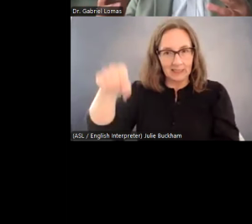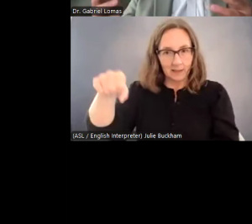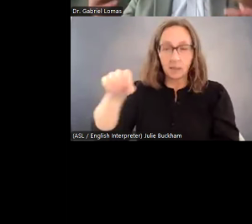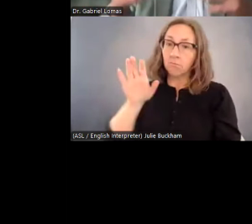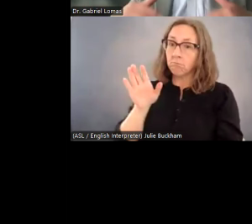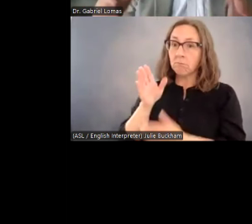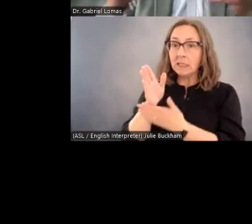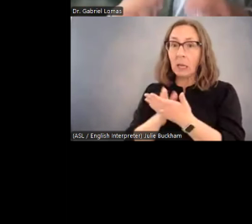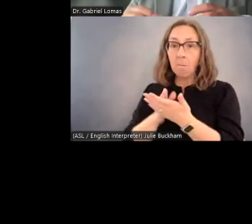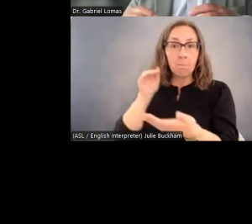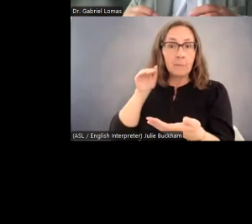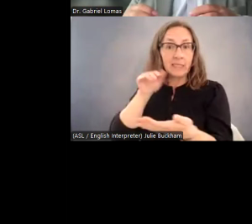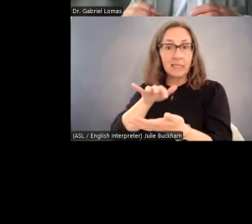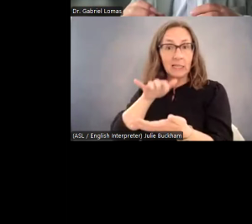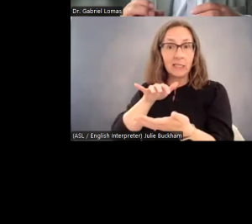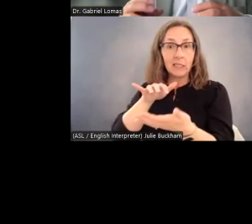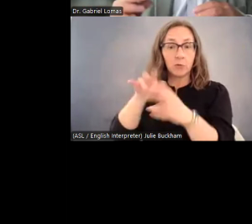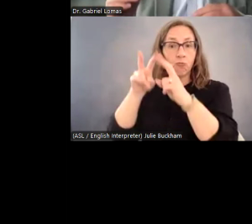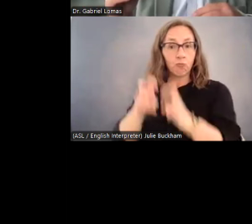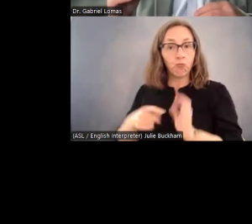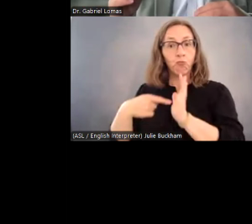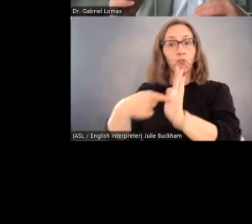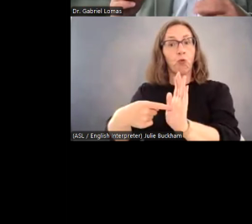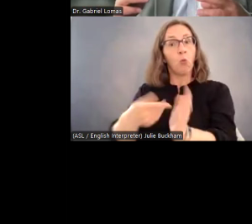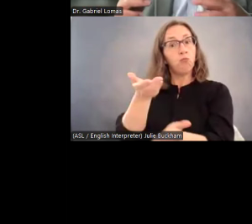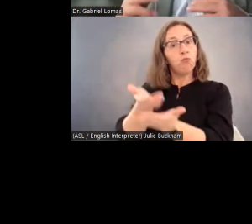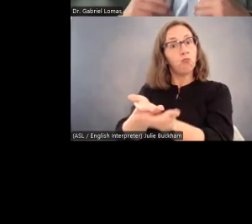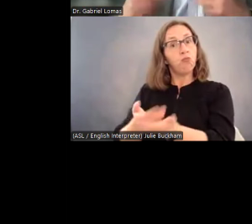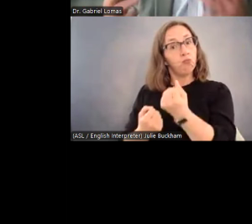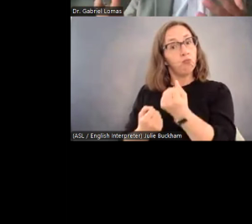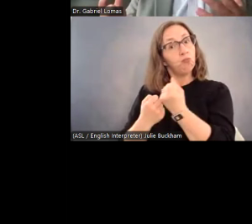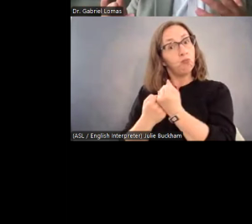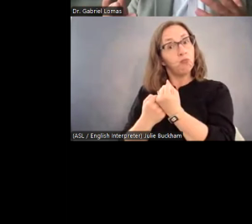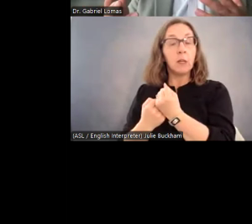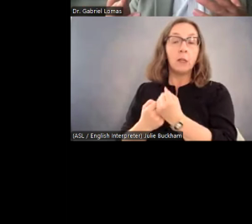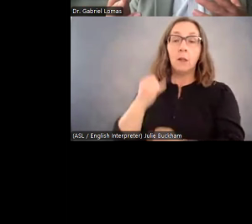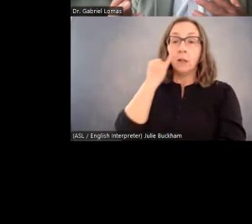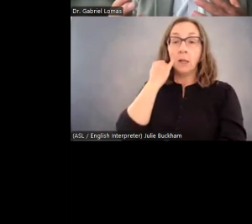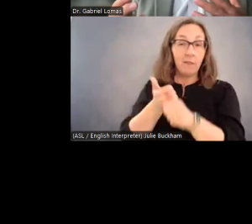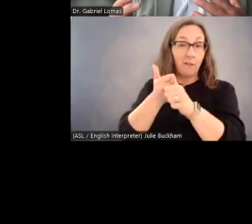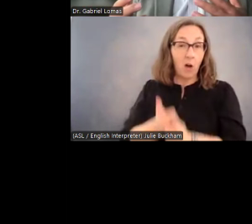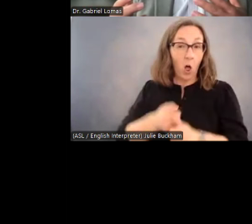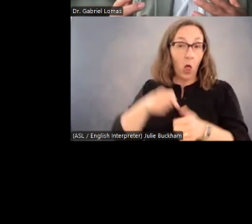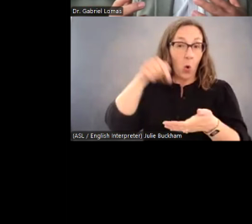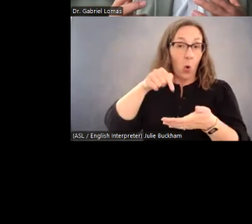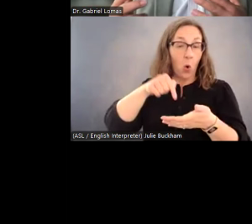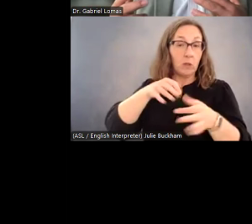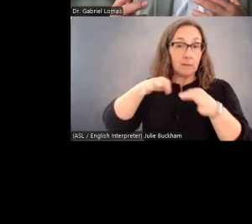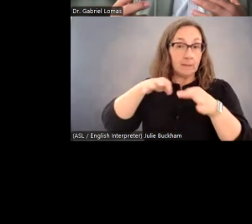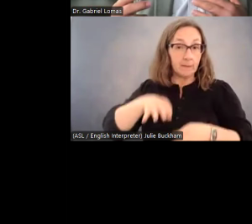studies to contribute to that research. So I think that if you're following that, you're going to probably be in good